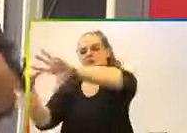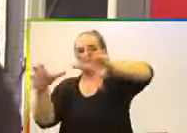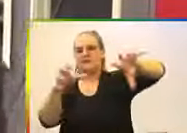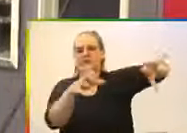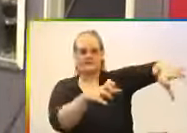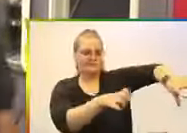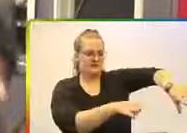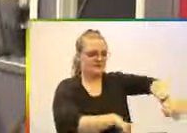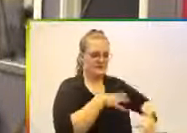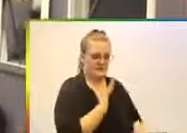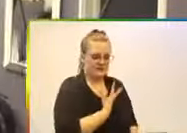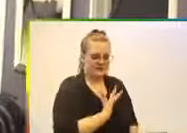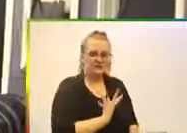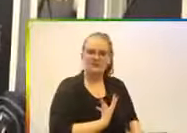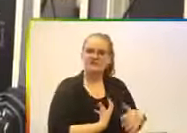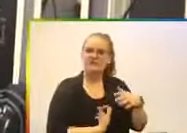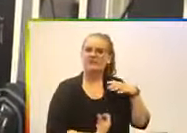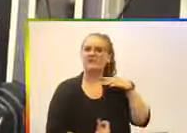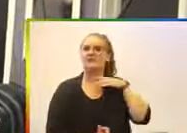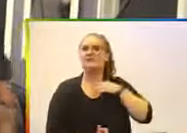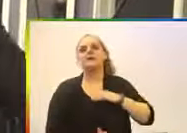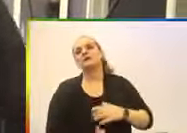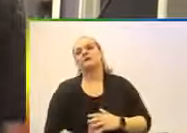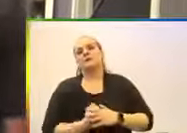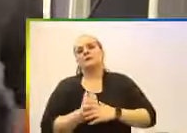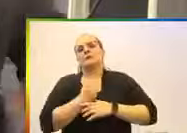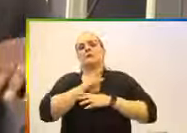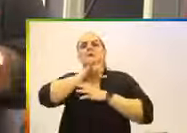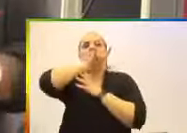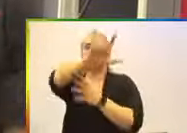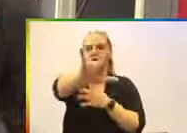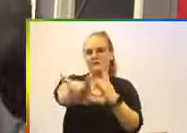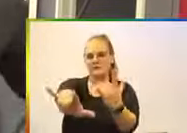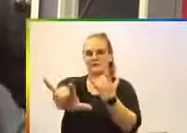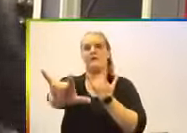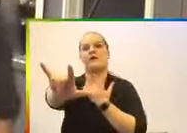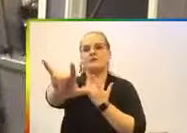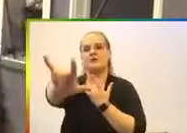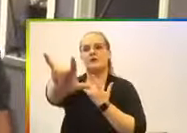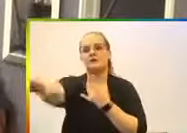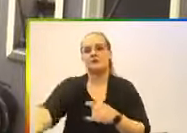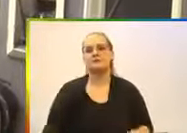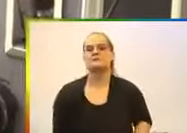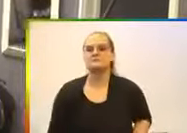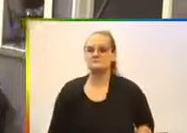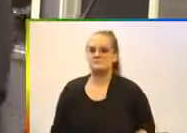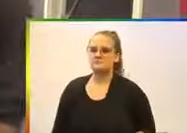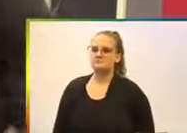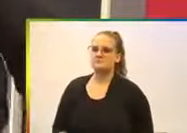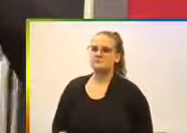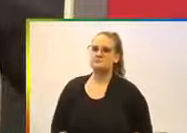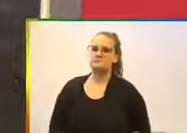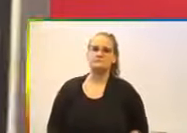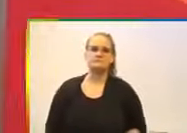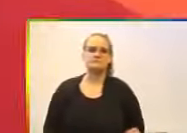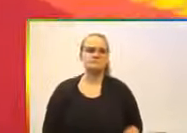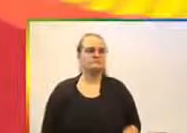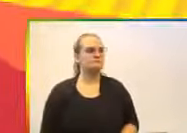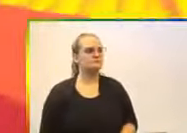I've been inside while I'm holding on to loved ones, trying to show them the inside until the love done.